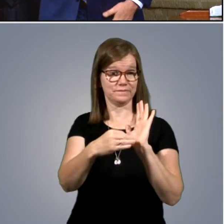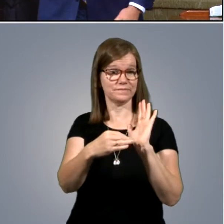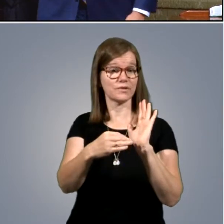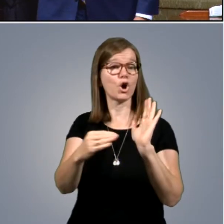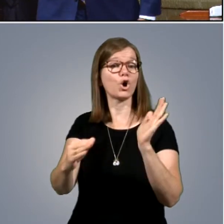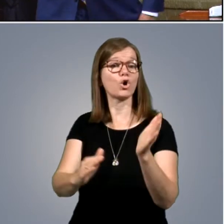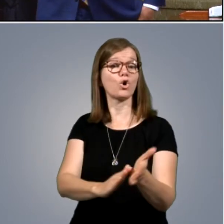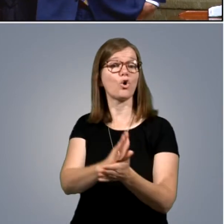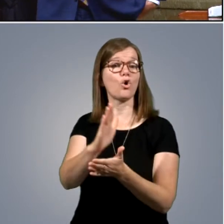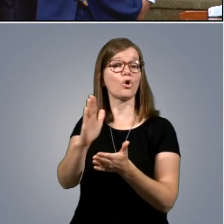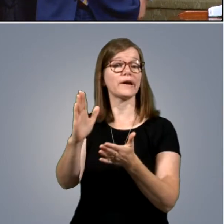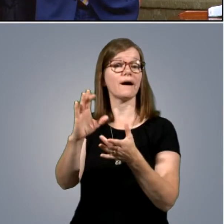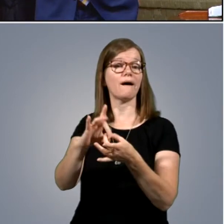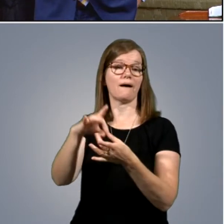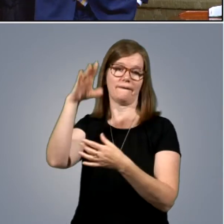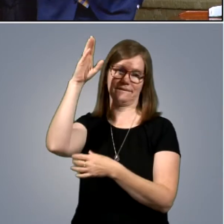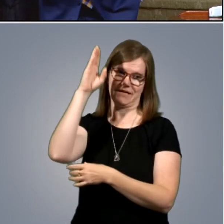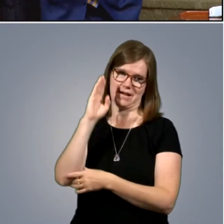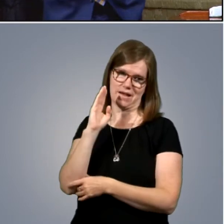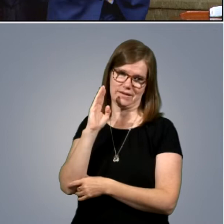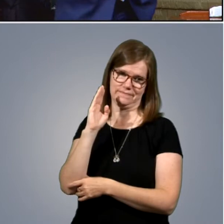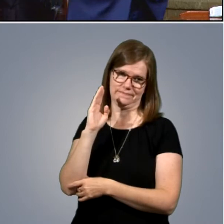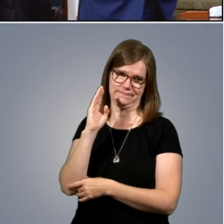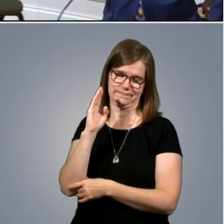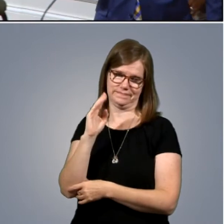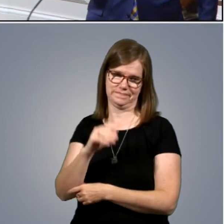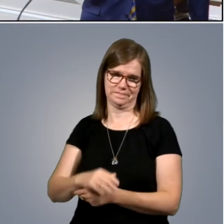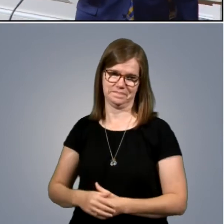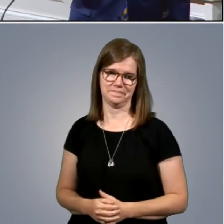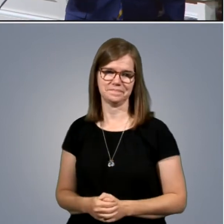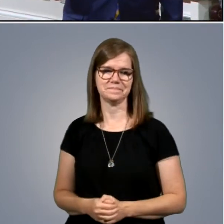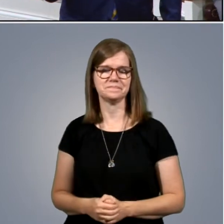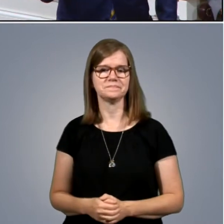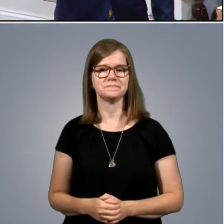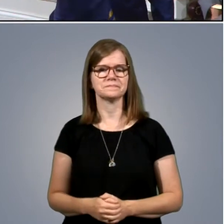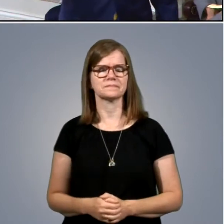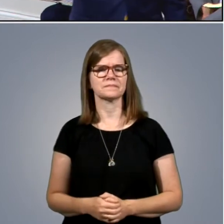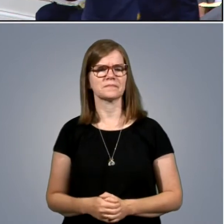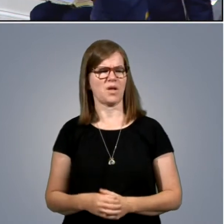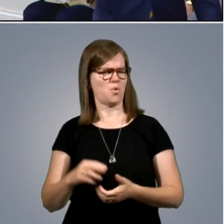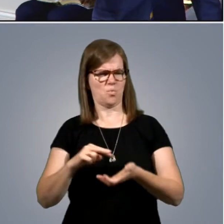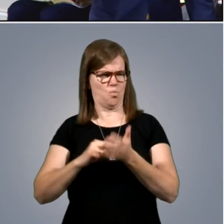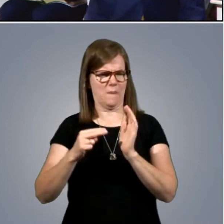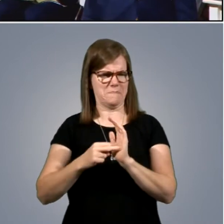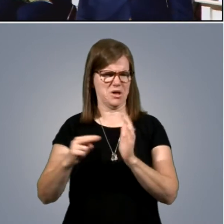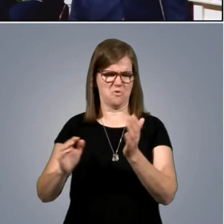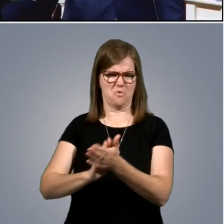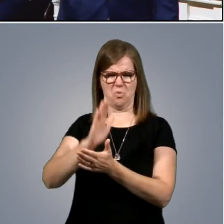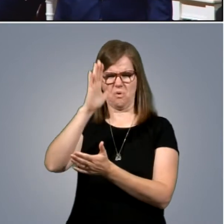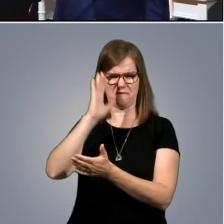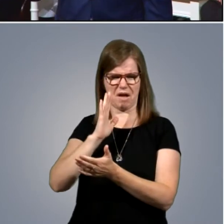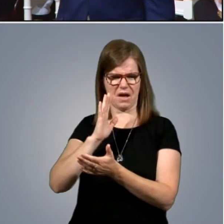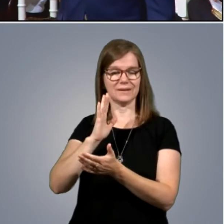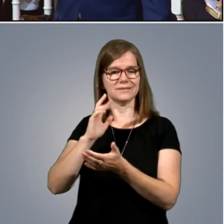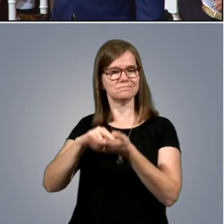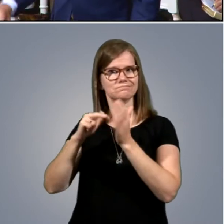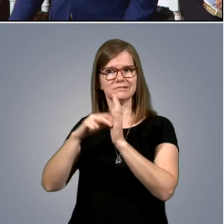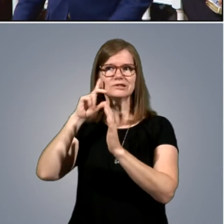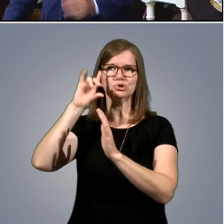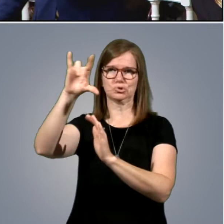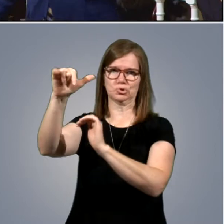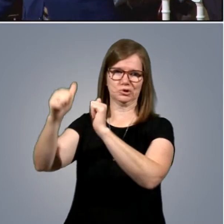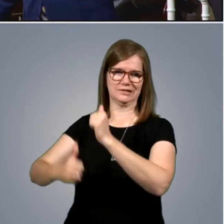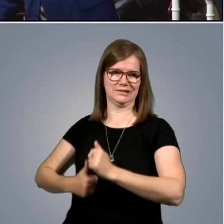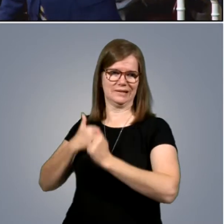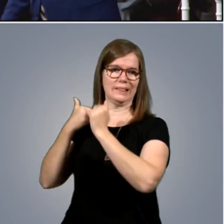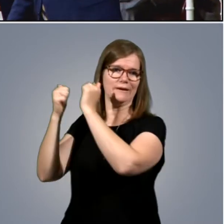Glory of God. What does glory of God mean? It means to spend eternity with him. That's what it means.